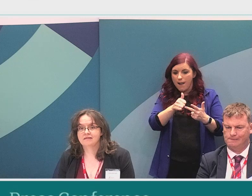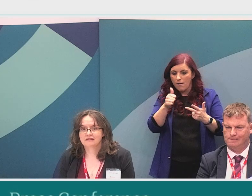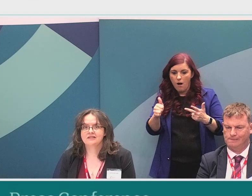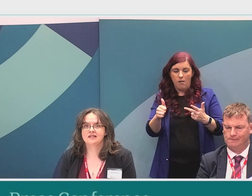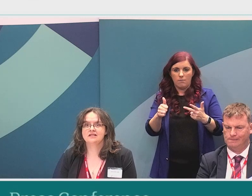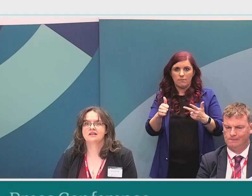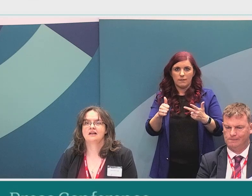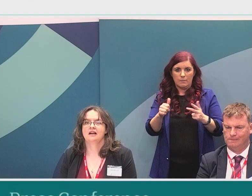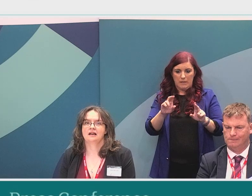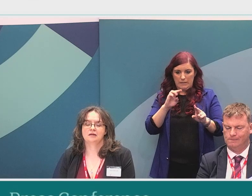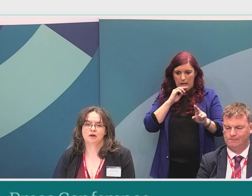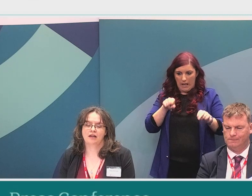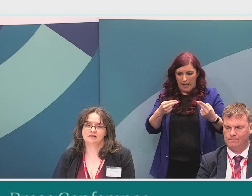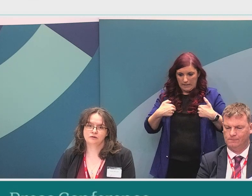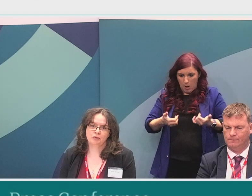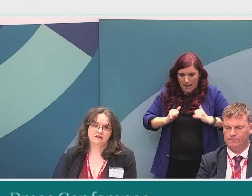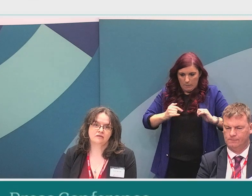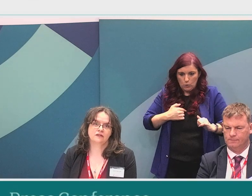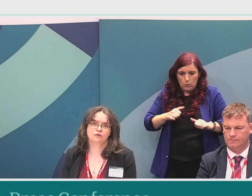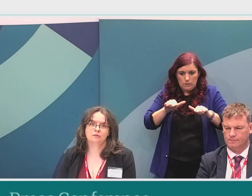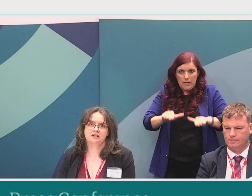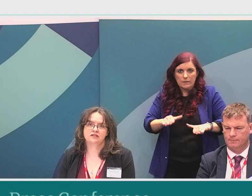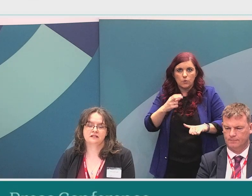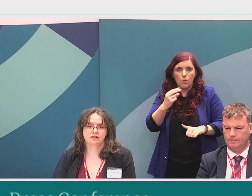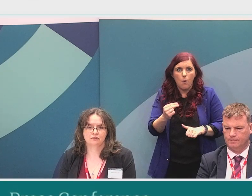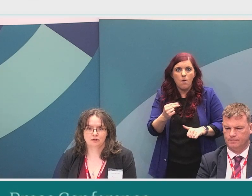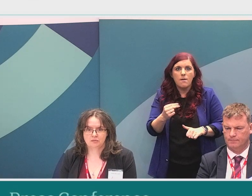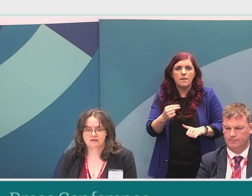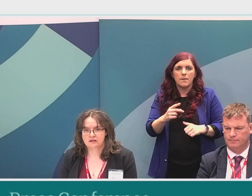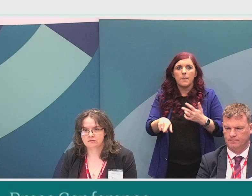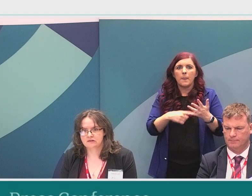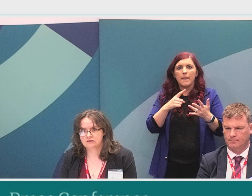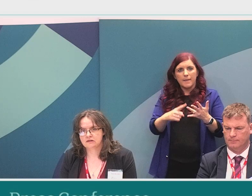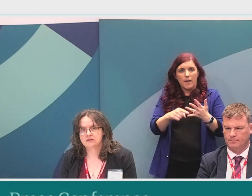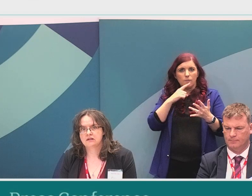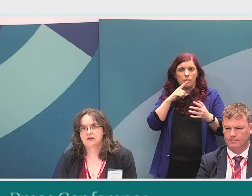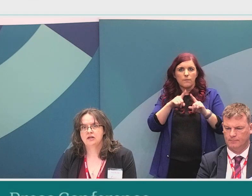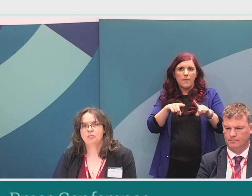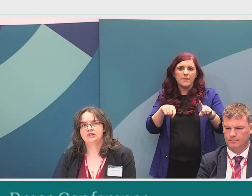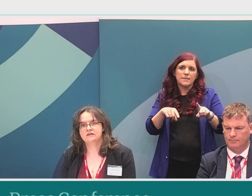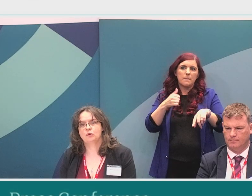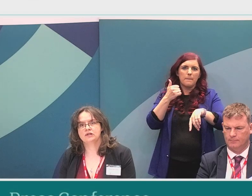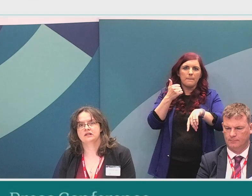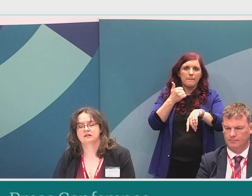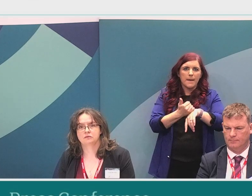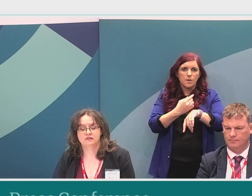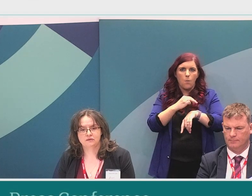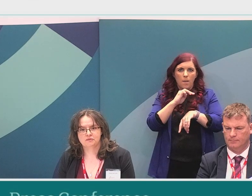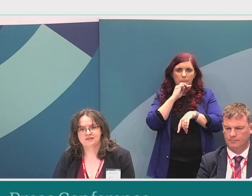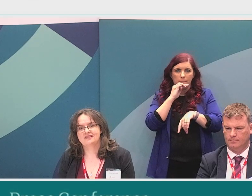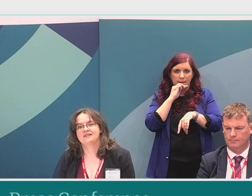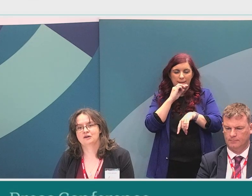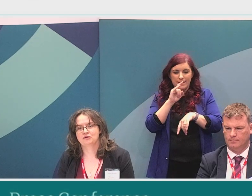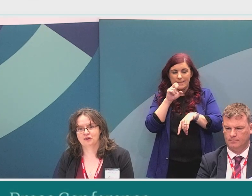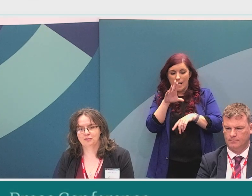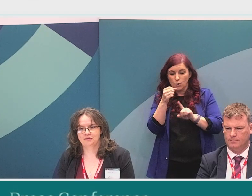on consent, and this underpins obviously our criminal legislation on rape and sexual assault. But this wording was used because